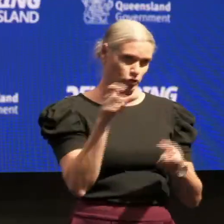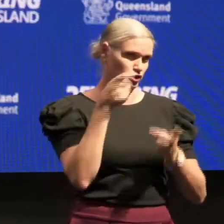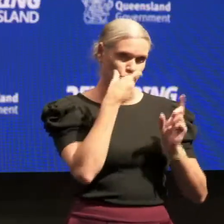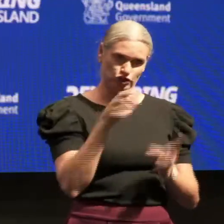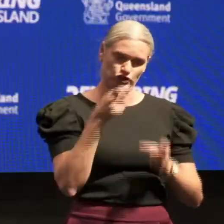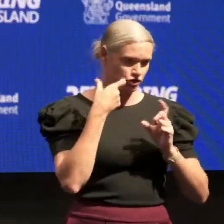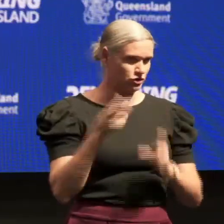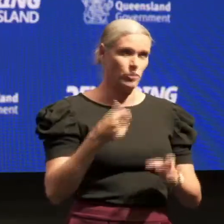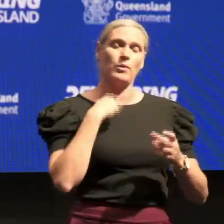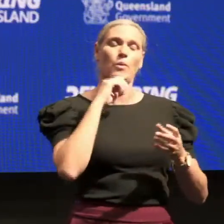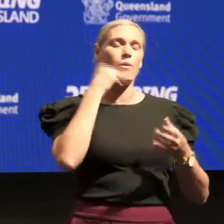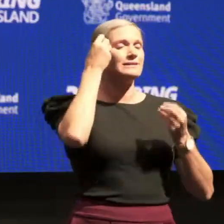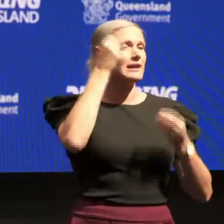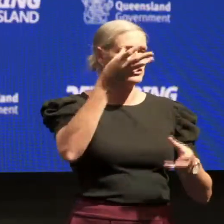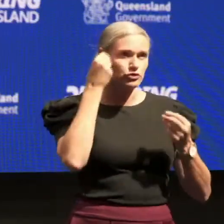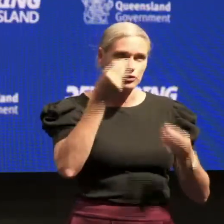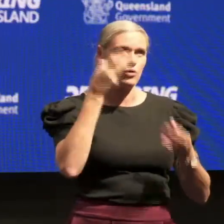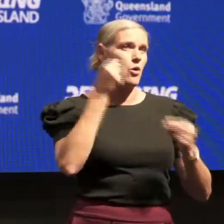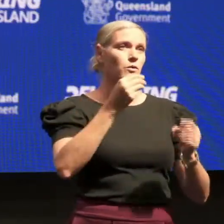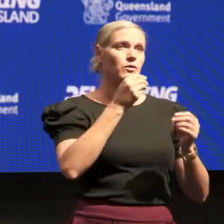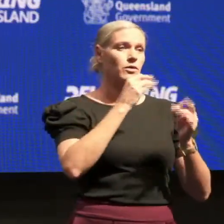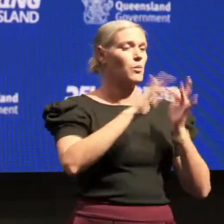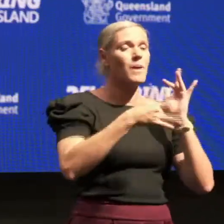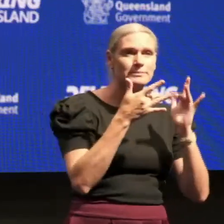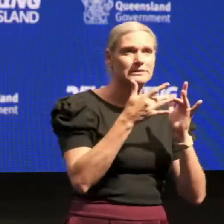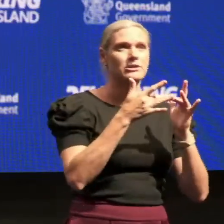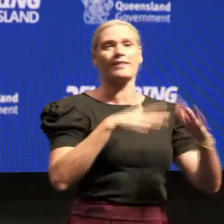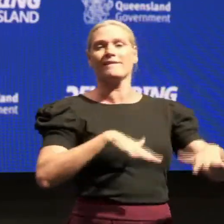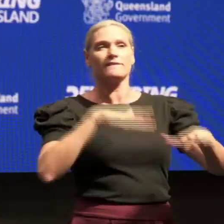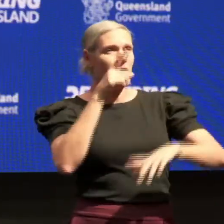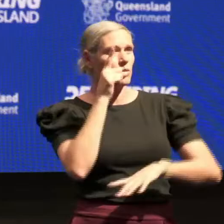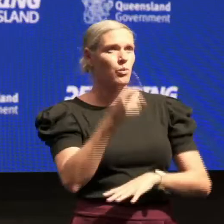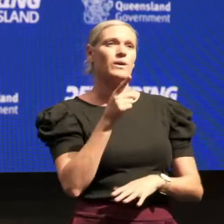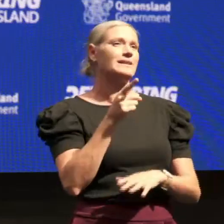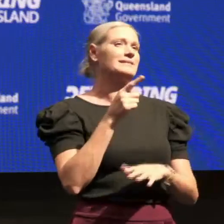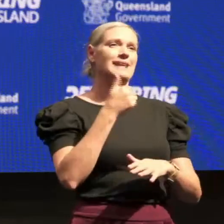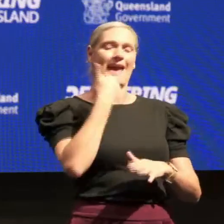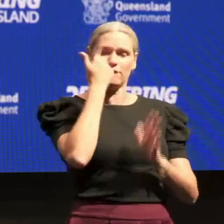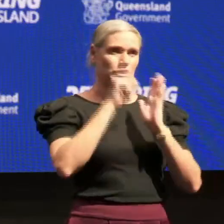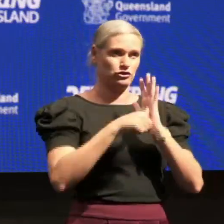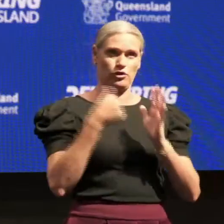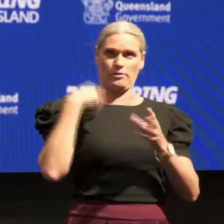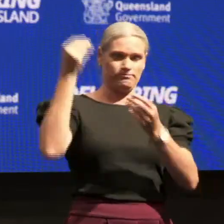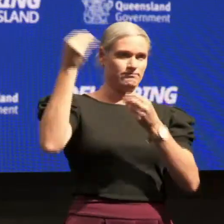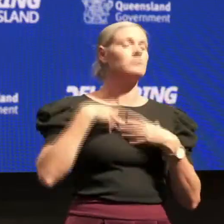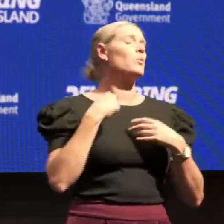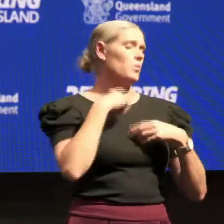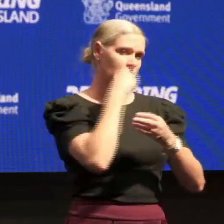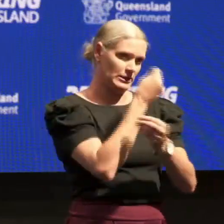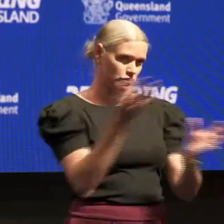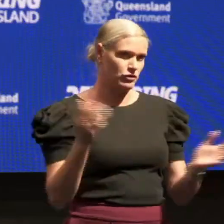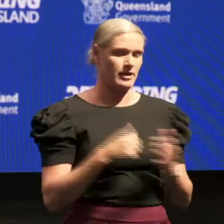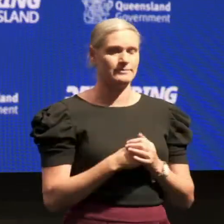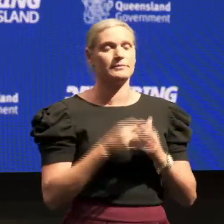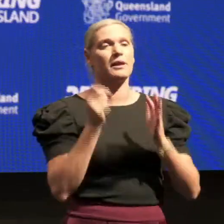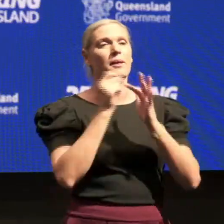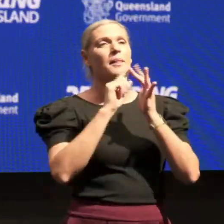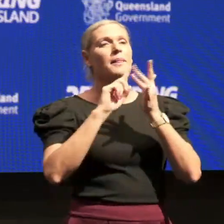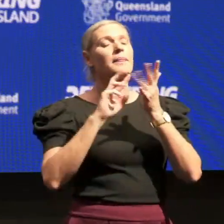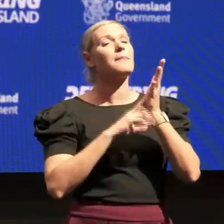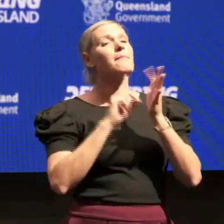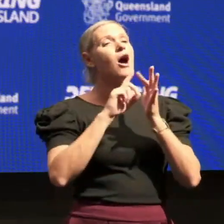to update our modelling and update our flood warnings as required. Around the Pioneer, we've got the Don